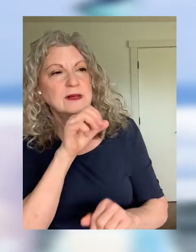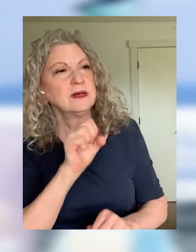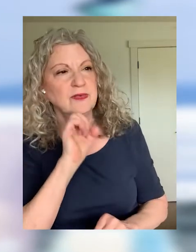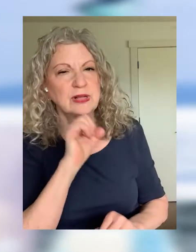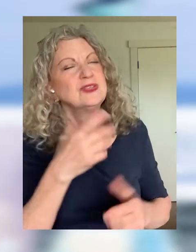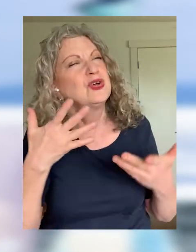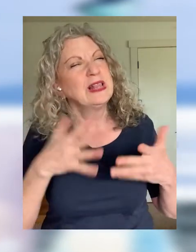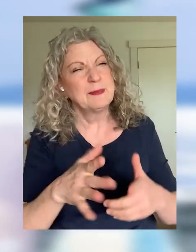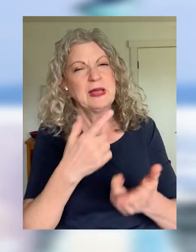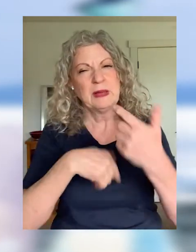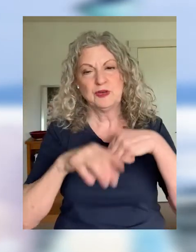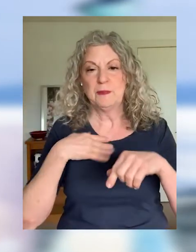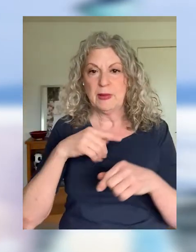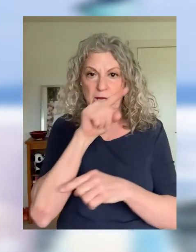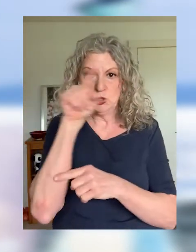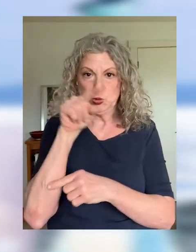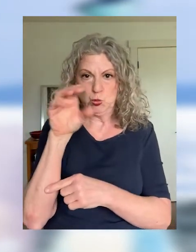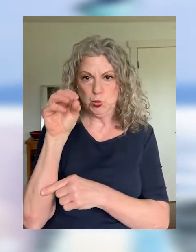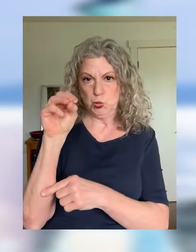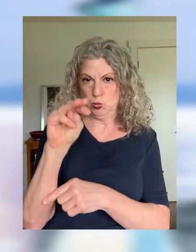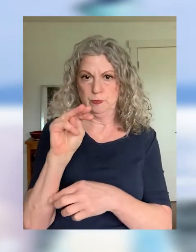So let me return you to my Zoom room.